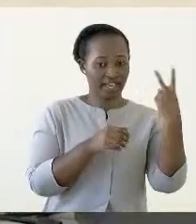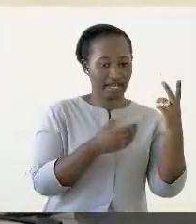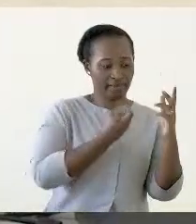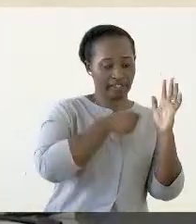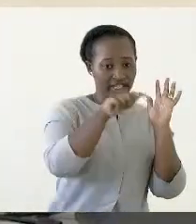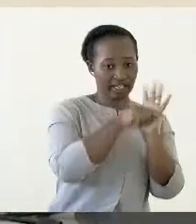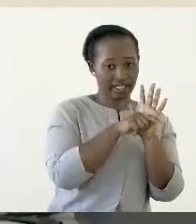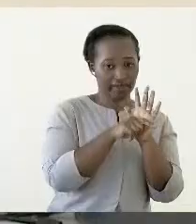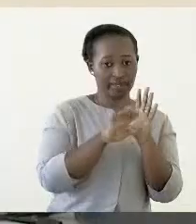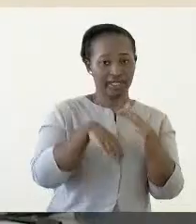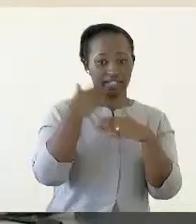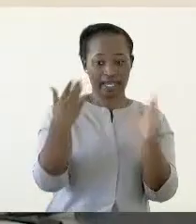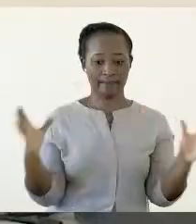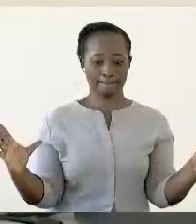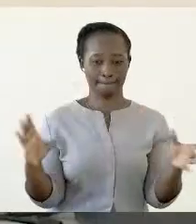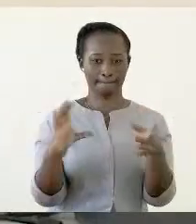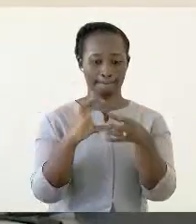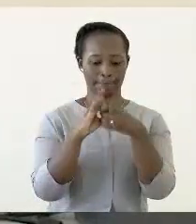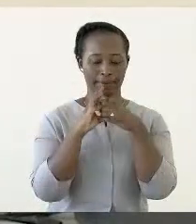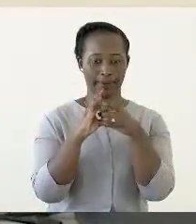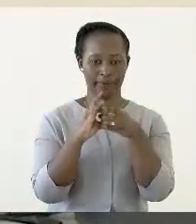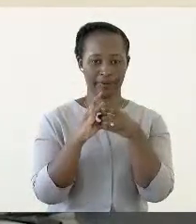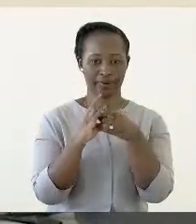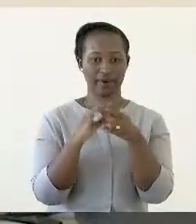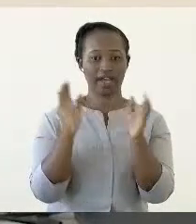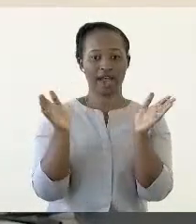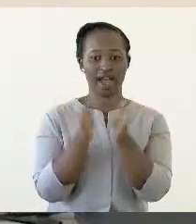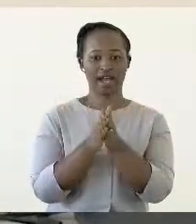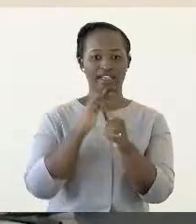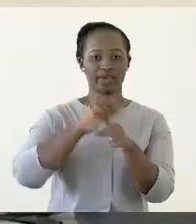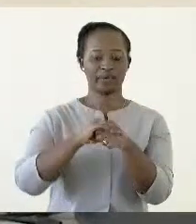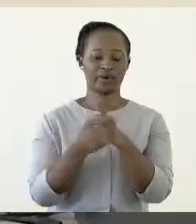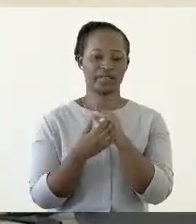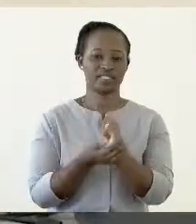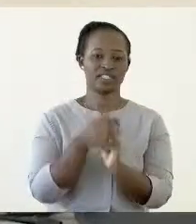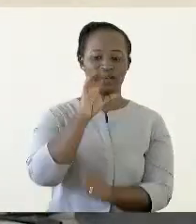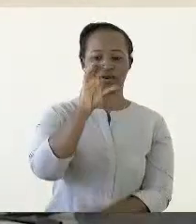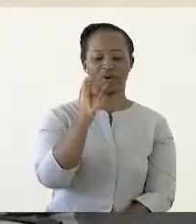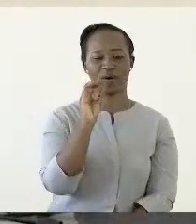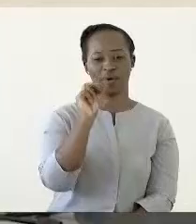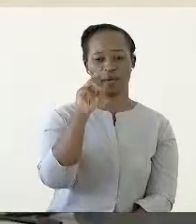negative charge, you can combine them and produce a compound.